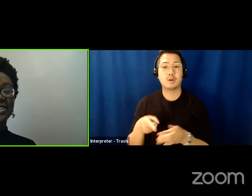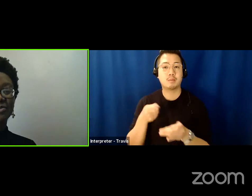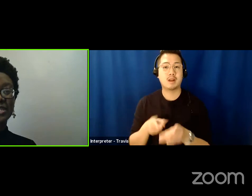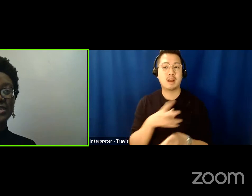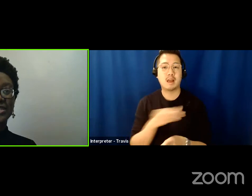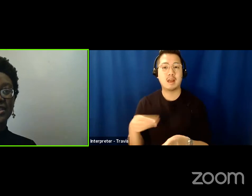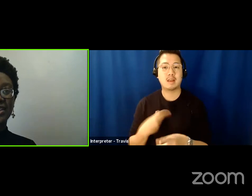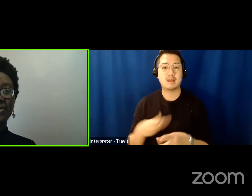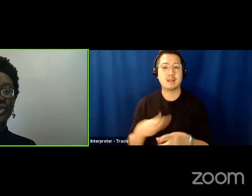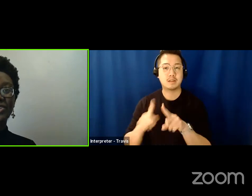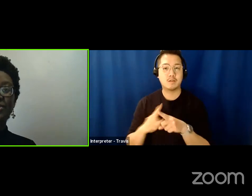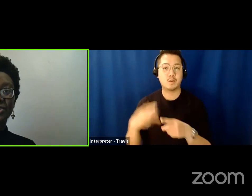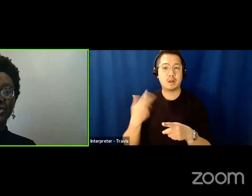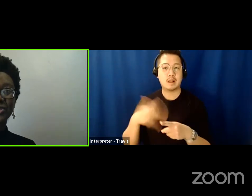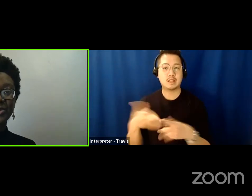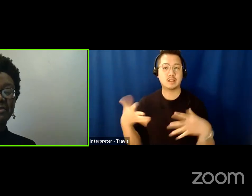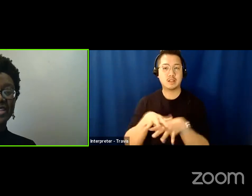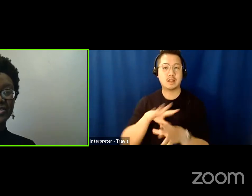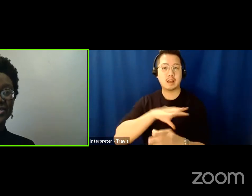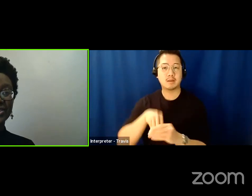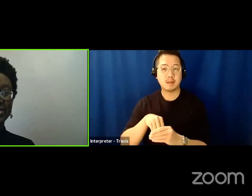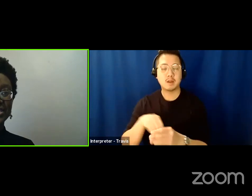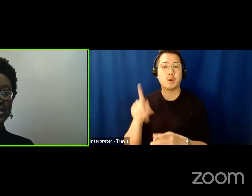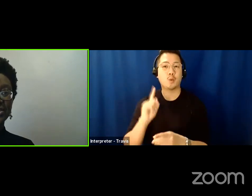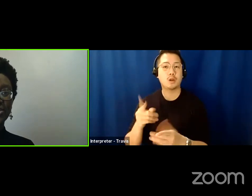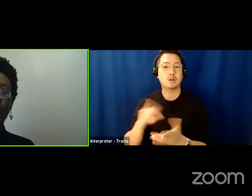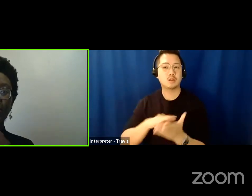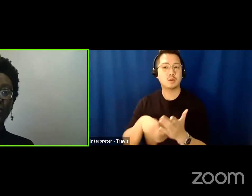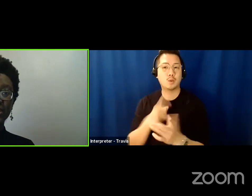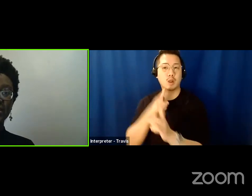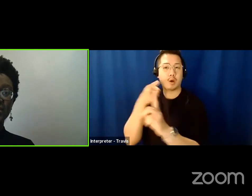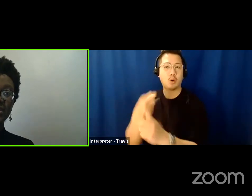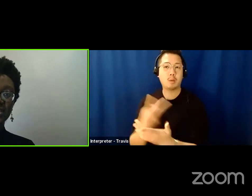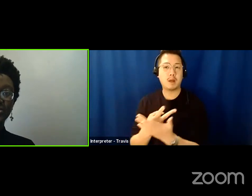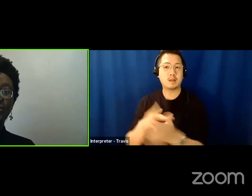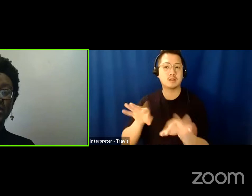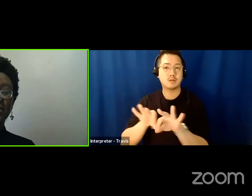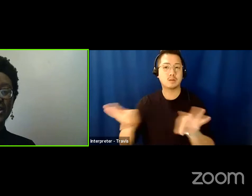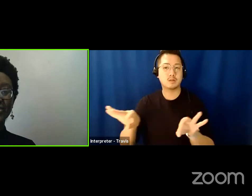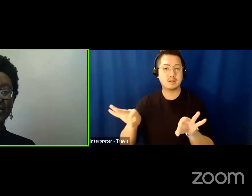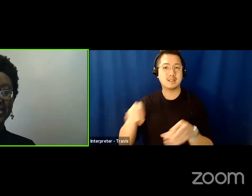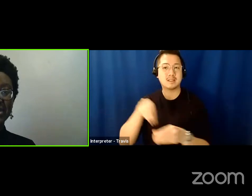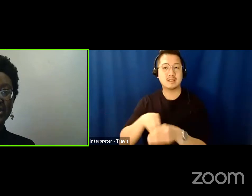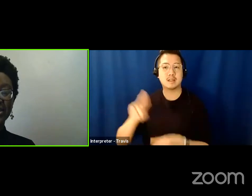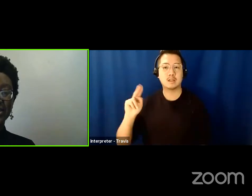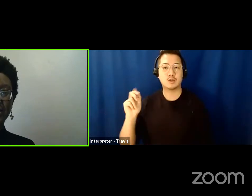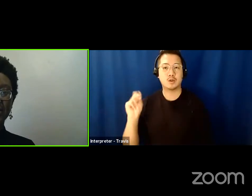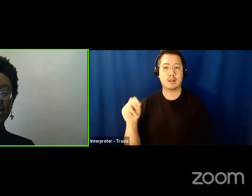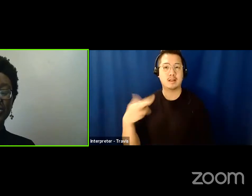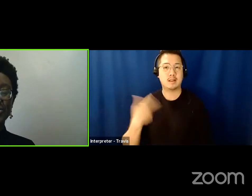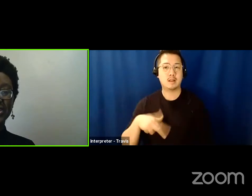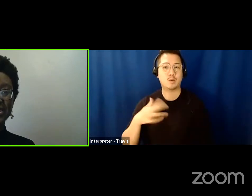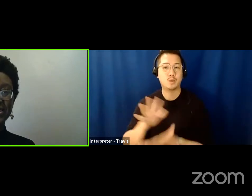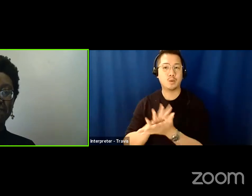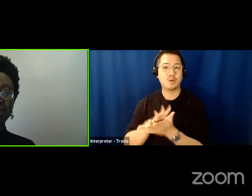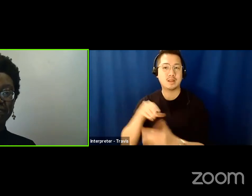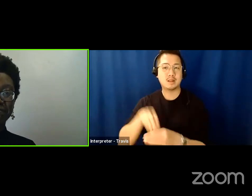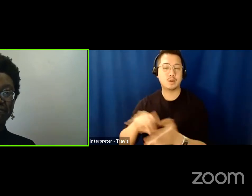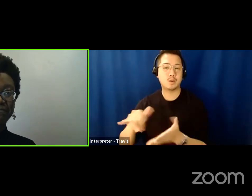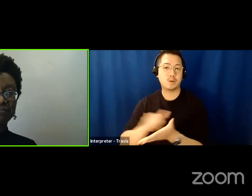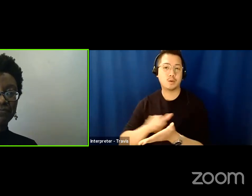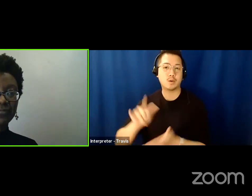Interreligious Engagement, where students are pursuing master's degrees here all within Union Theological Seminary in New York City.